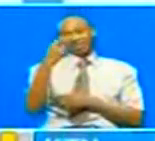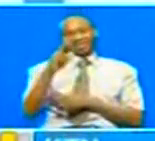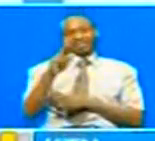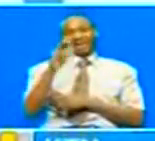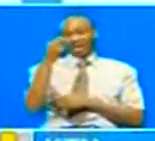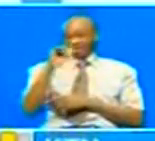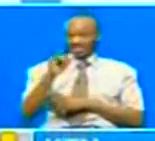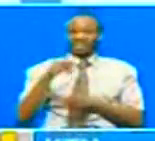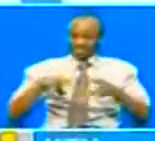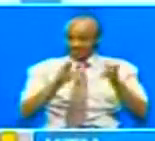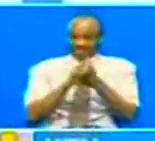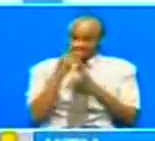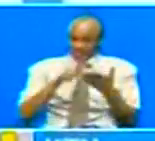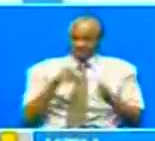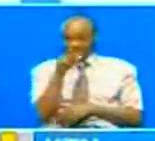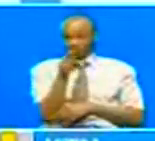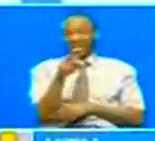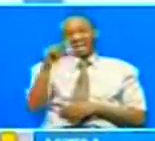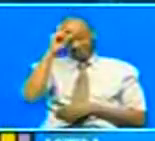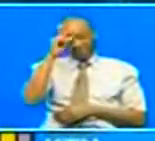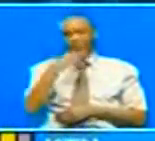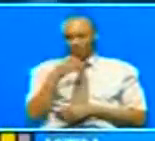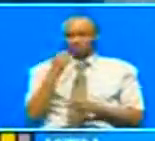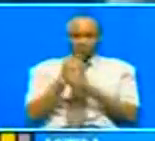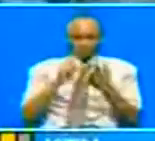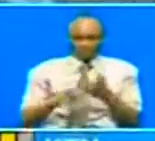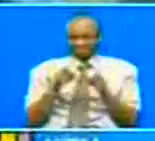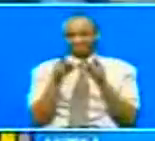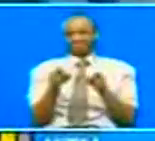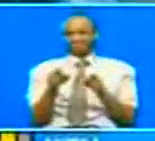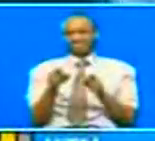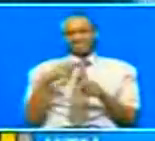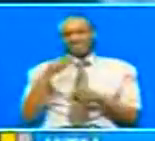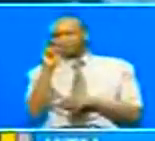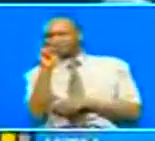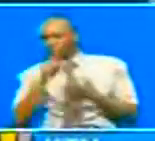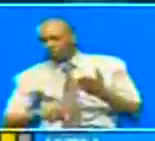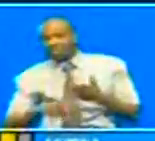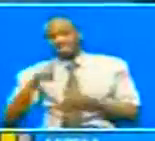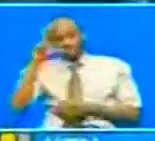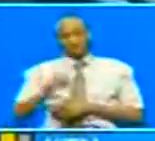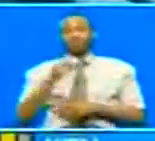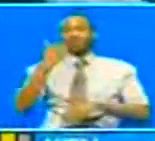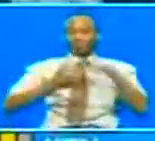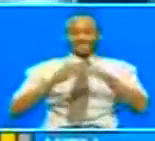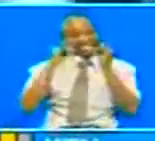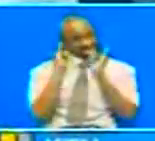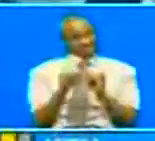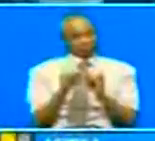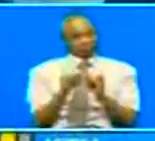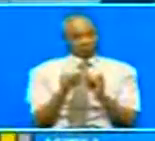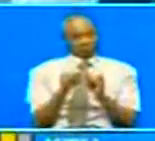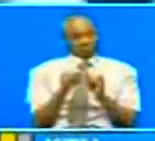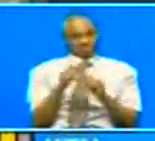Livestock Principal Secretary Fred Sego, the government opted to go this route after realizing that it would be cheaper to construct a new plant